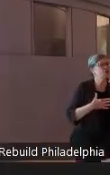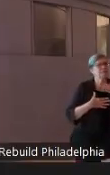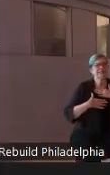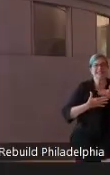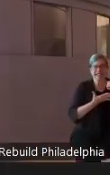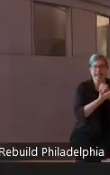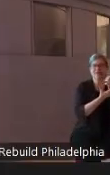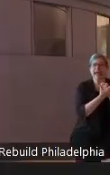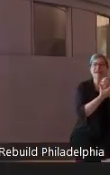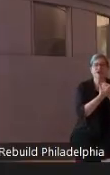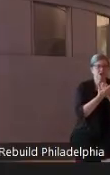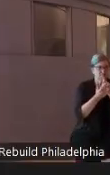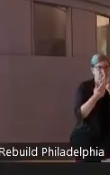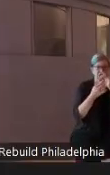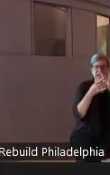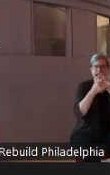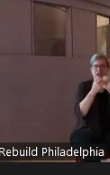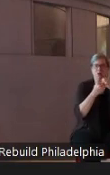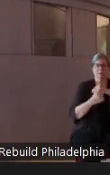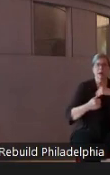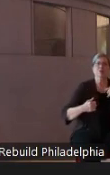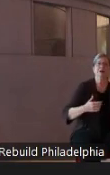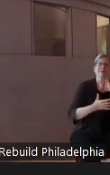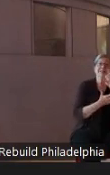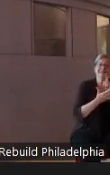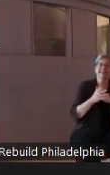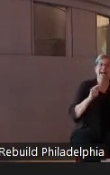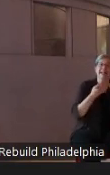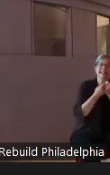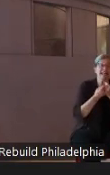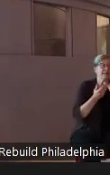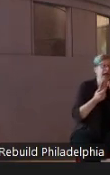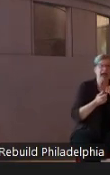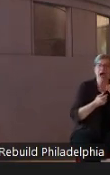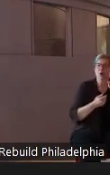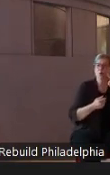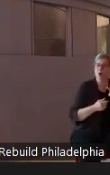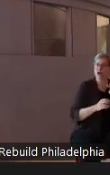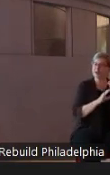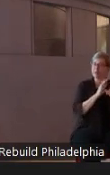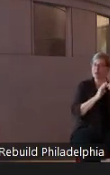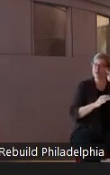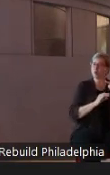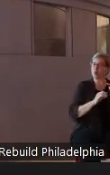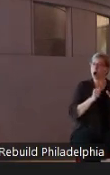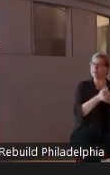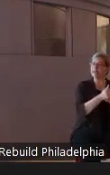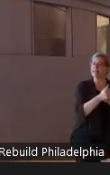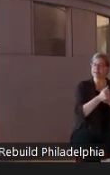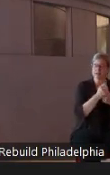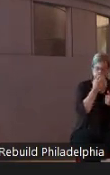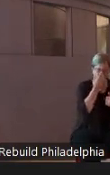advantage and connect with members of the design team and stay tuned for updates. And if there are any additional